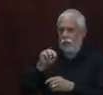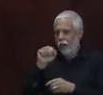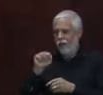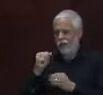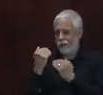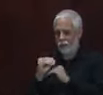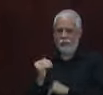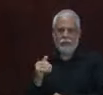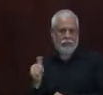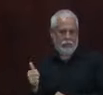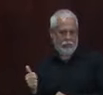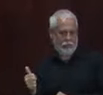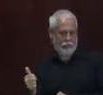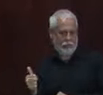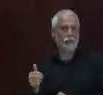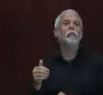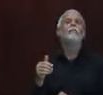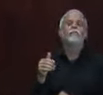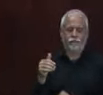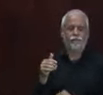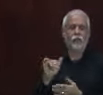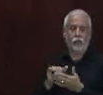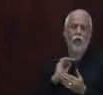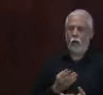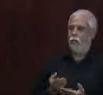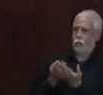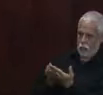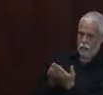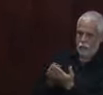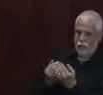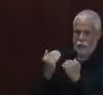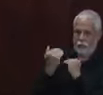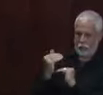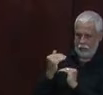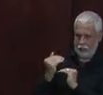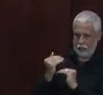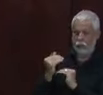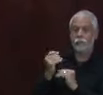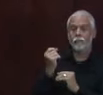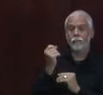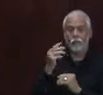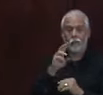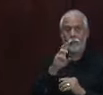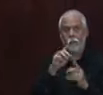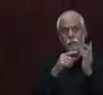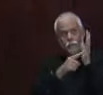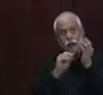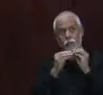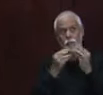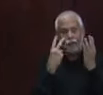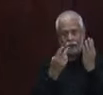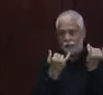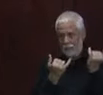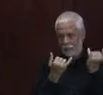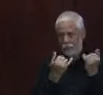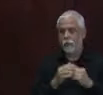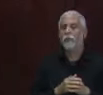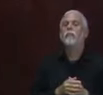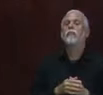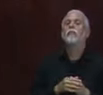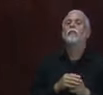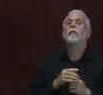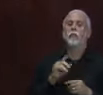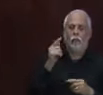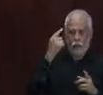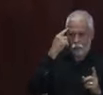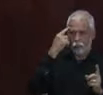to 10, that would have been our initial recommendation for restrictions, given the metrics that you are seeing. And as I said,